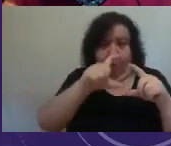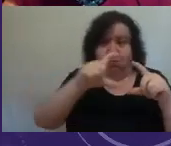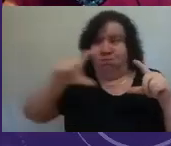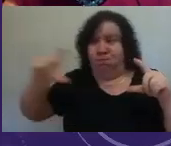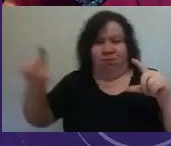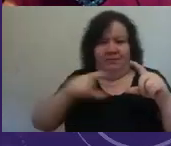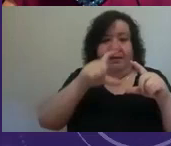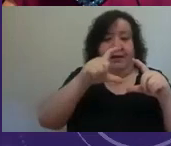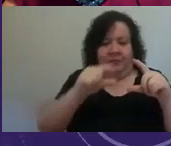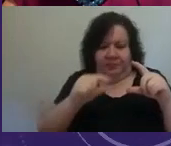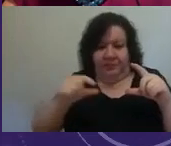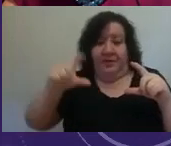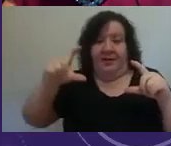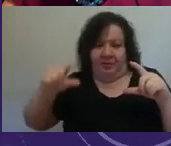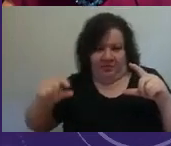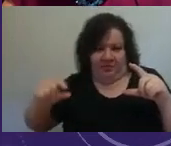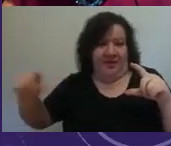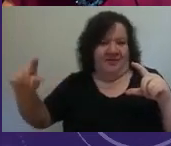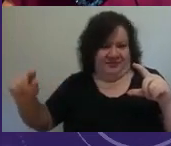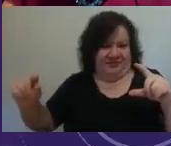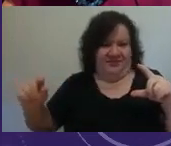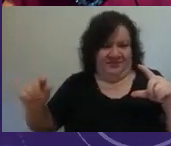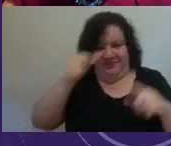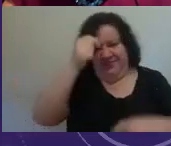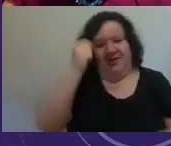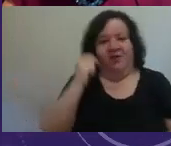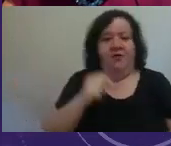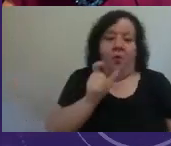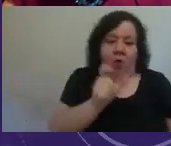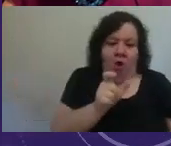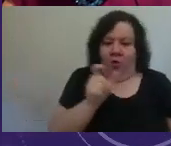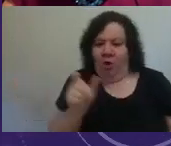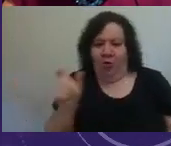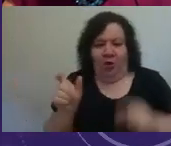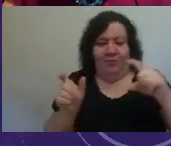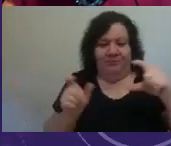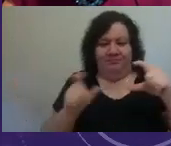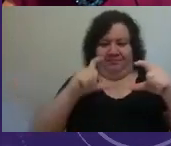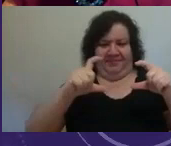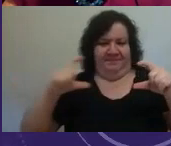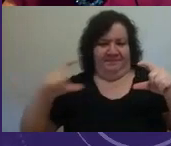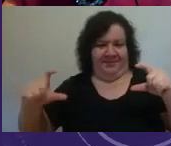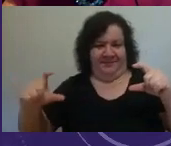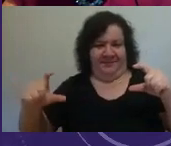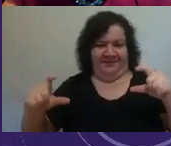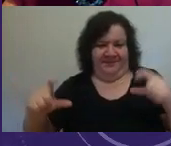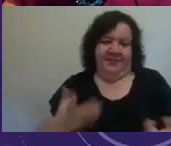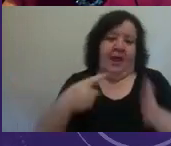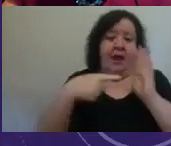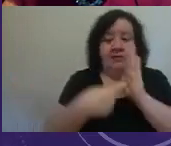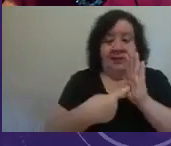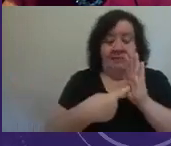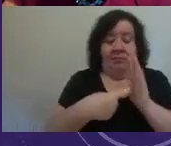that you do it so it's saying hashtag Disability Rights Fund, The D and the R and the F